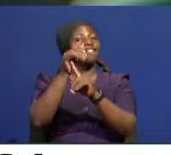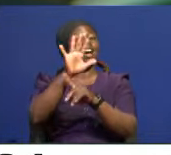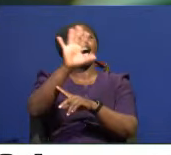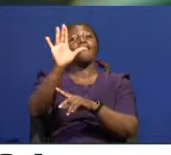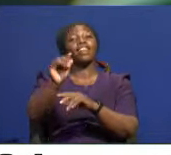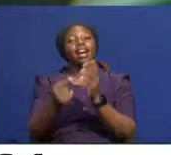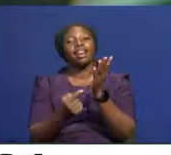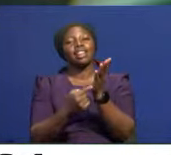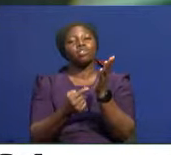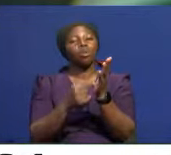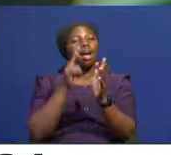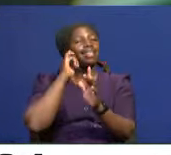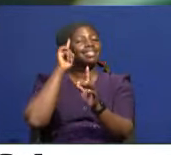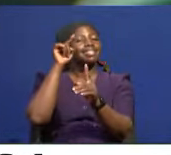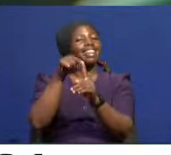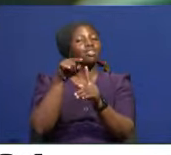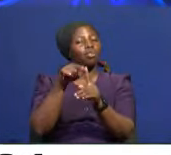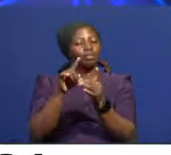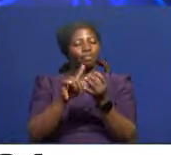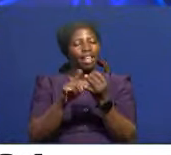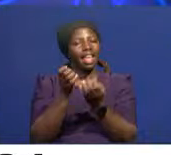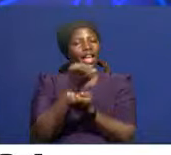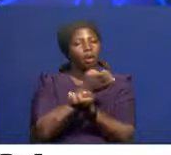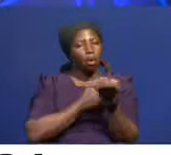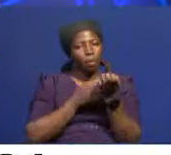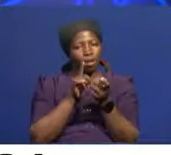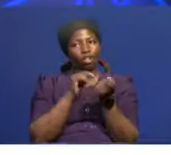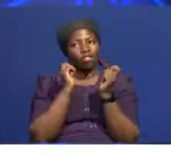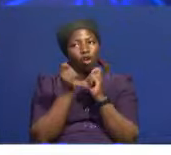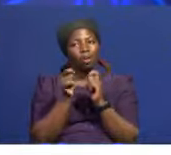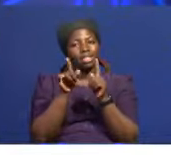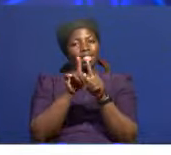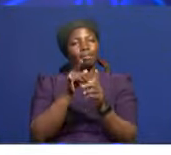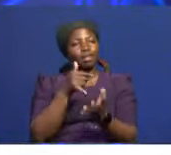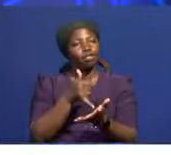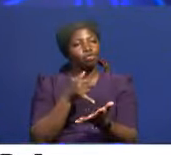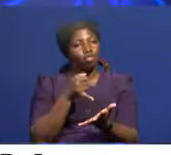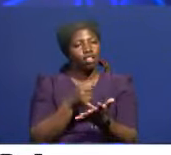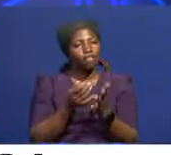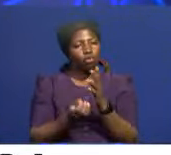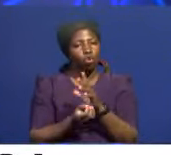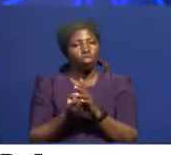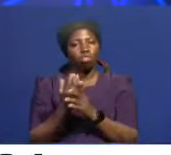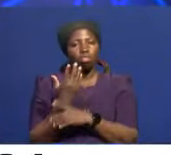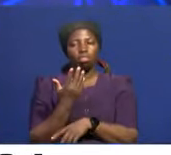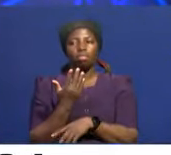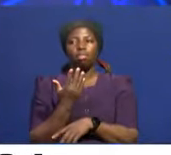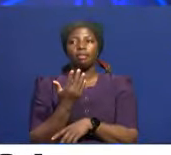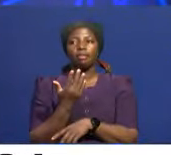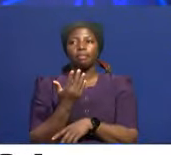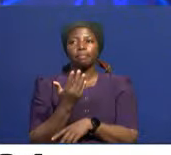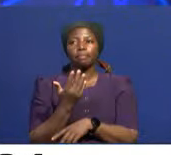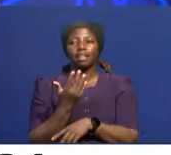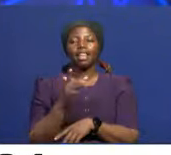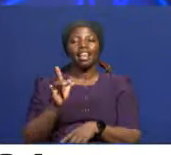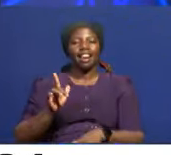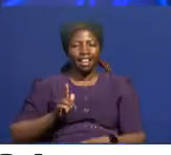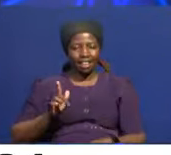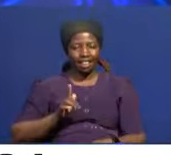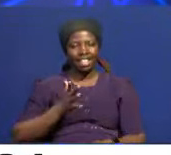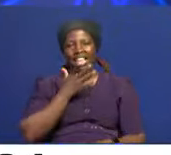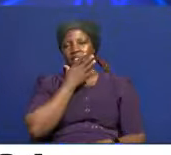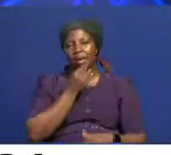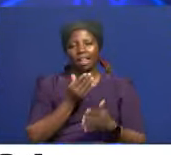digital intentions, economic transformation, and inclusive growth. Ladies and gentlemen,